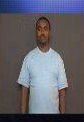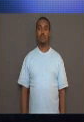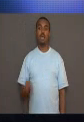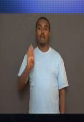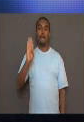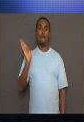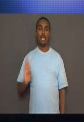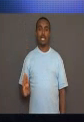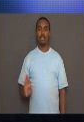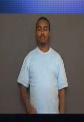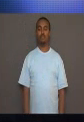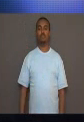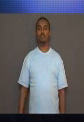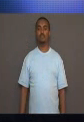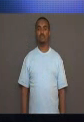Benin,